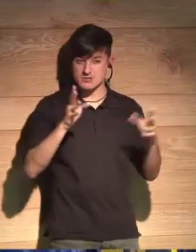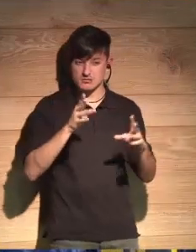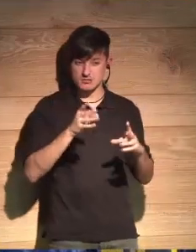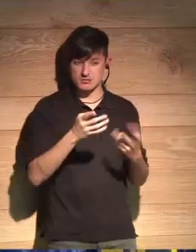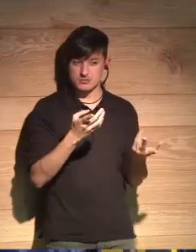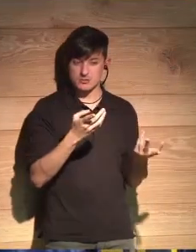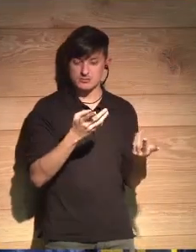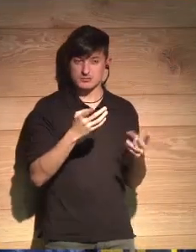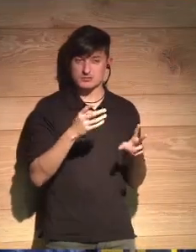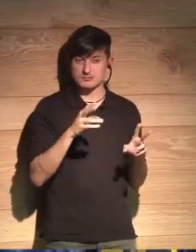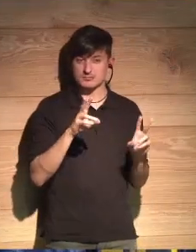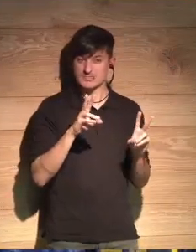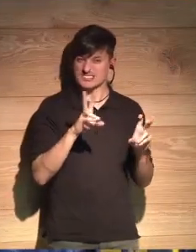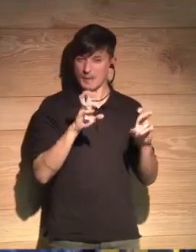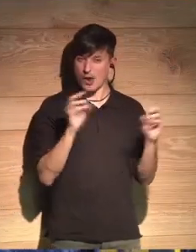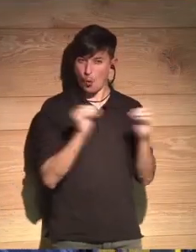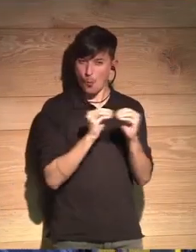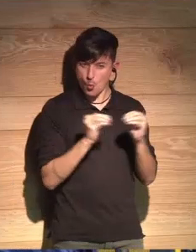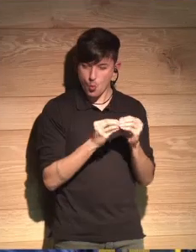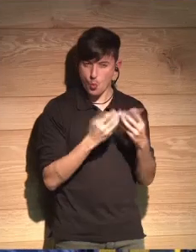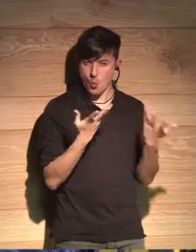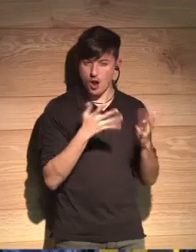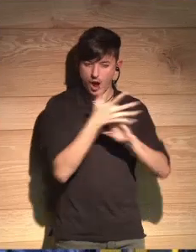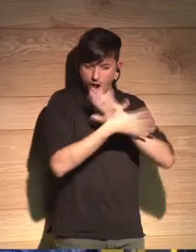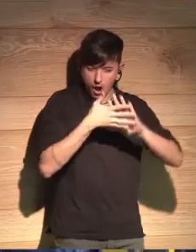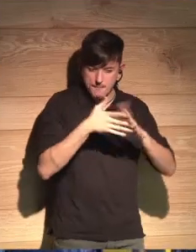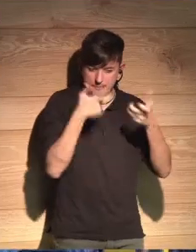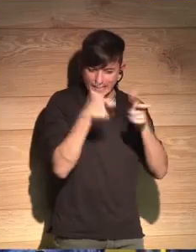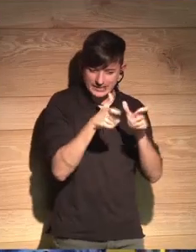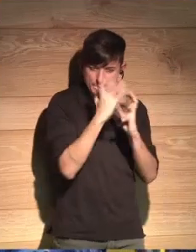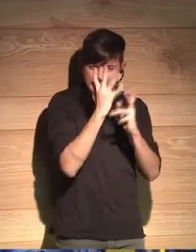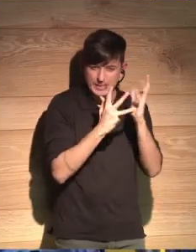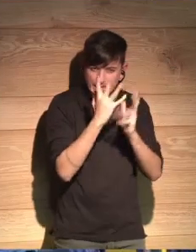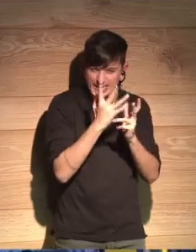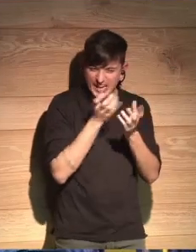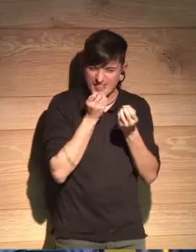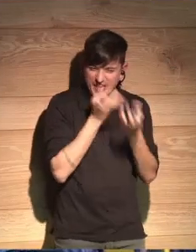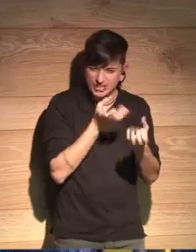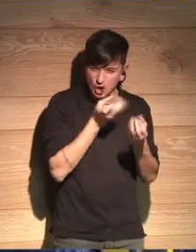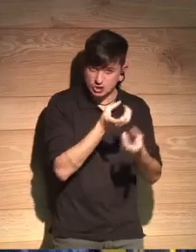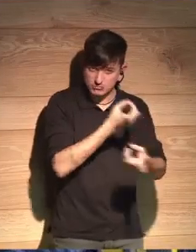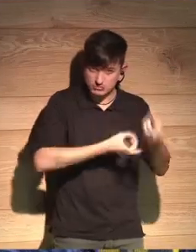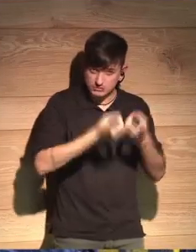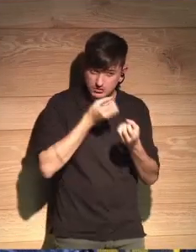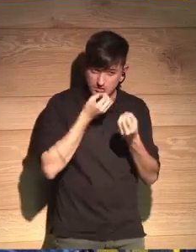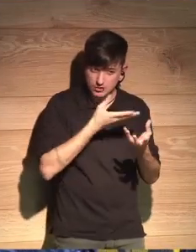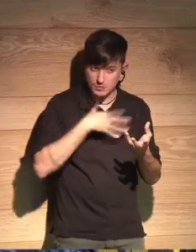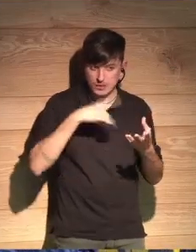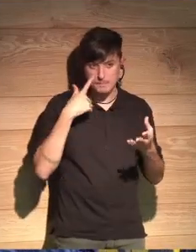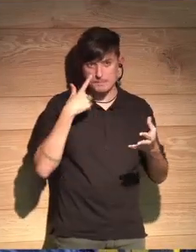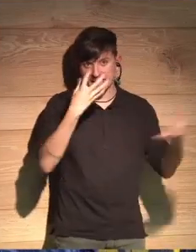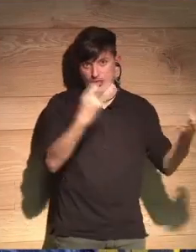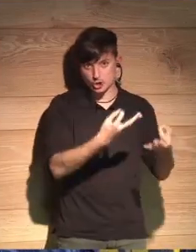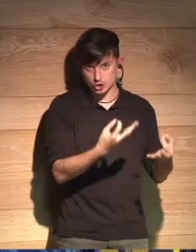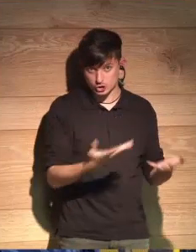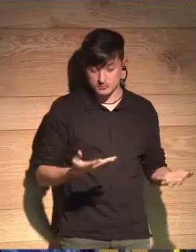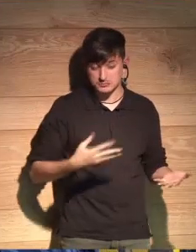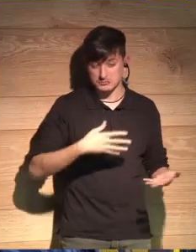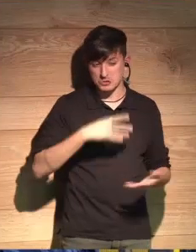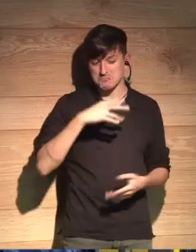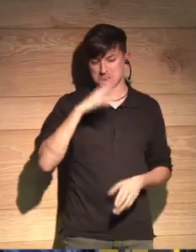example, because I was asked to speak about the mathematical part and data part that